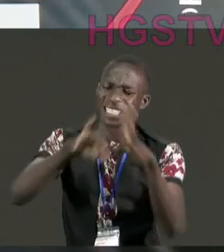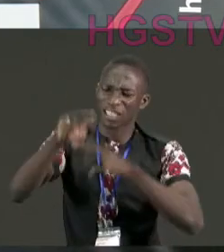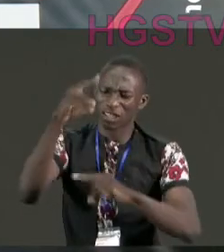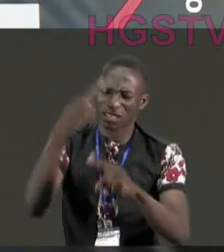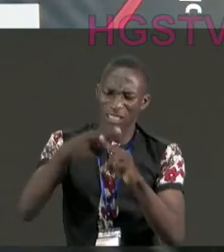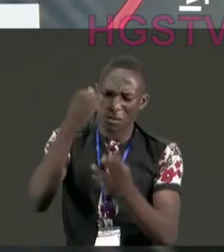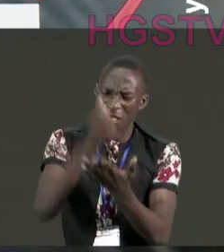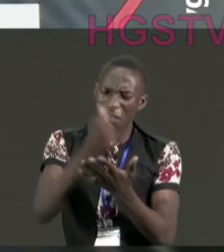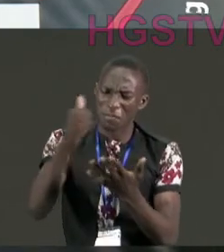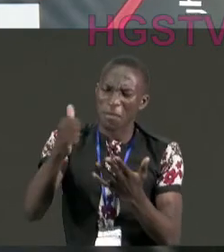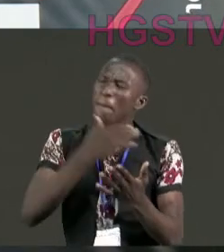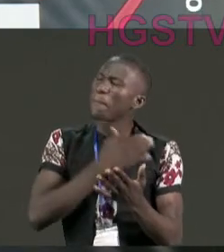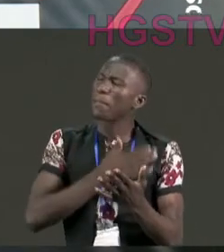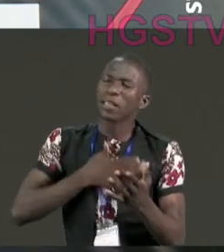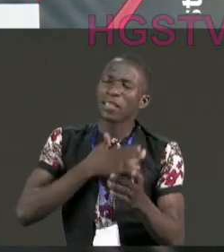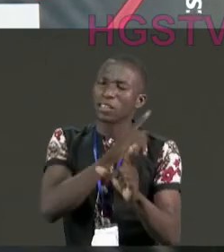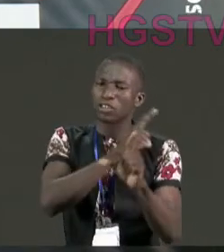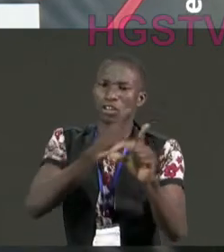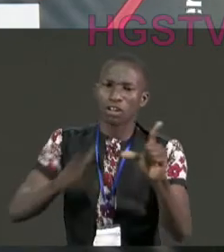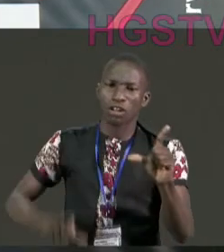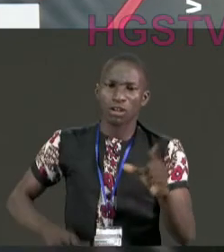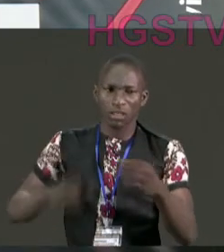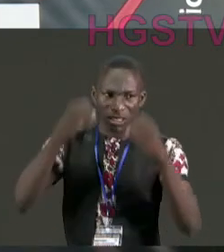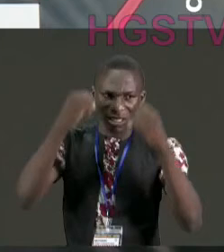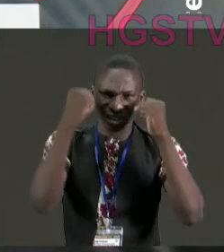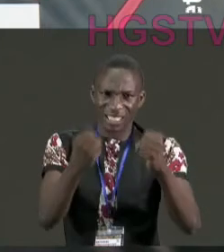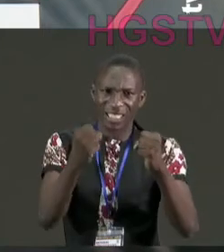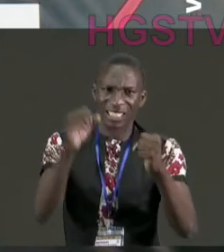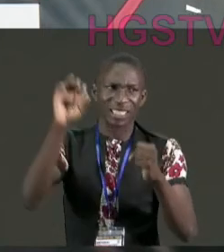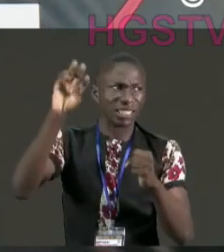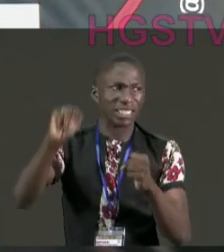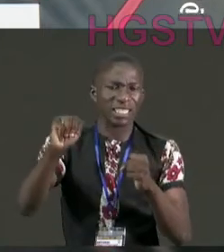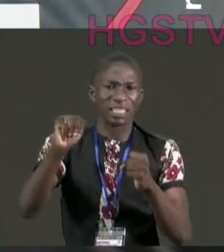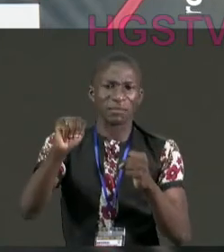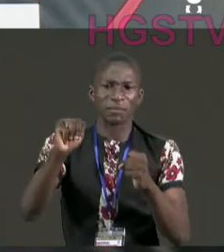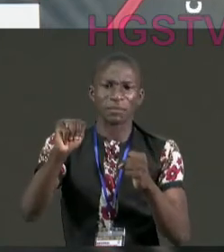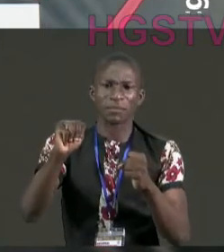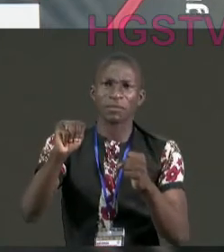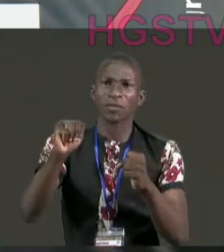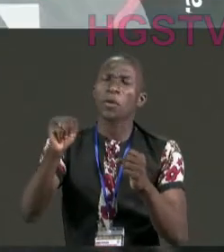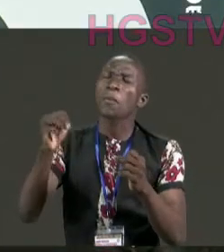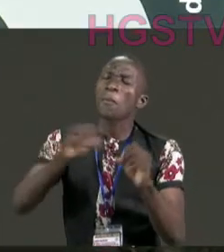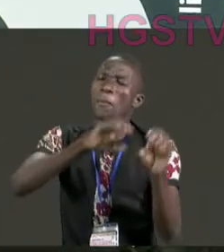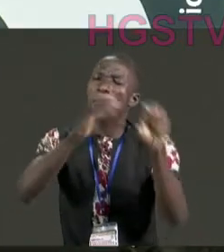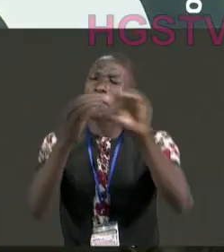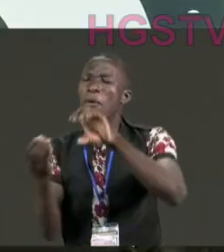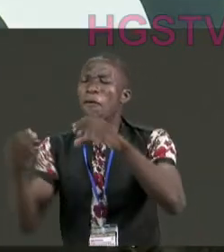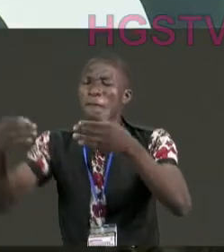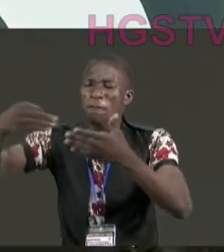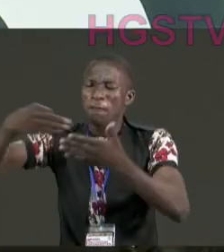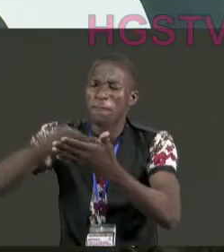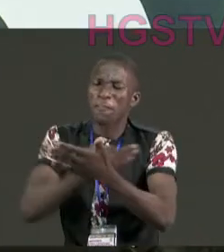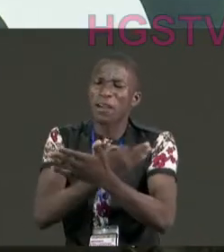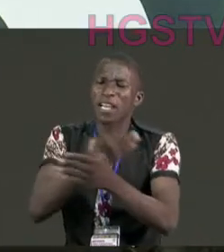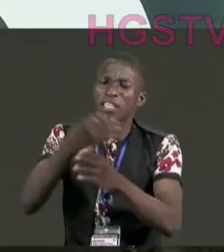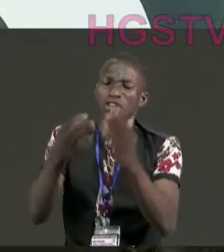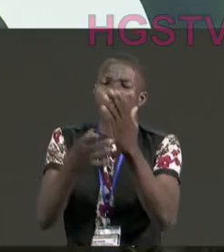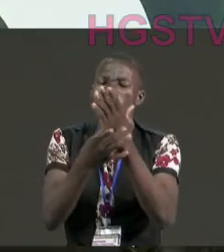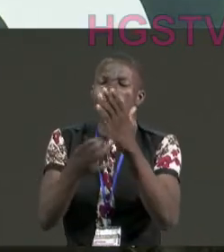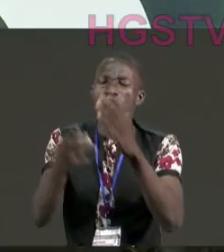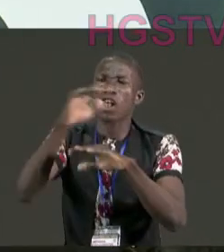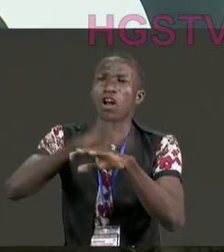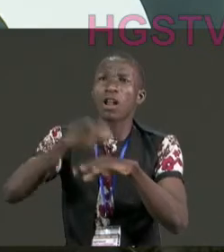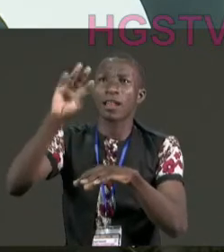Amen. And please, Lord God Almighty, strengthen them. Pour fresh oil on them. Amen. And let them be true